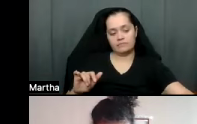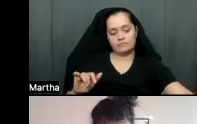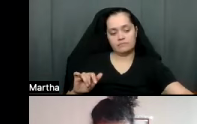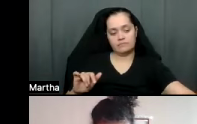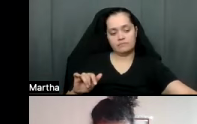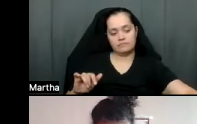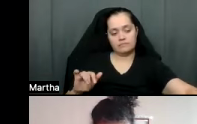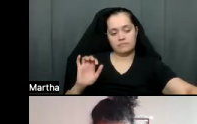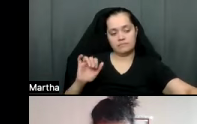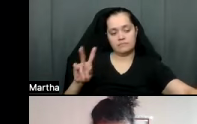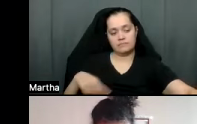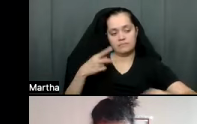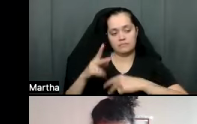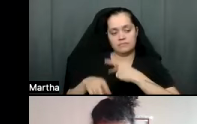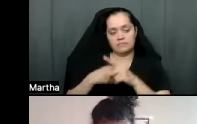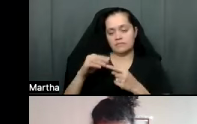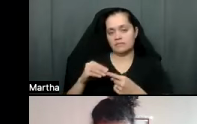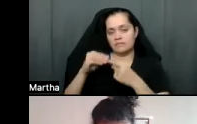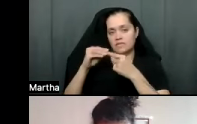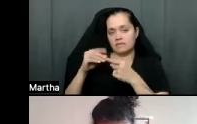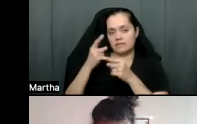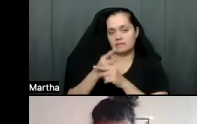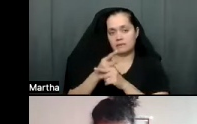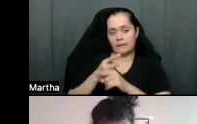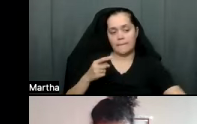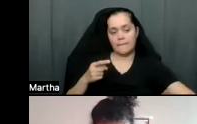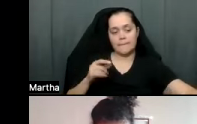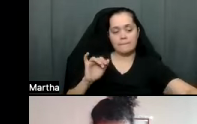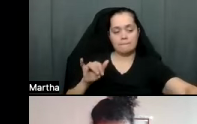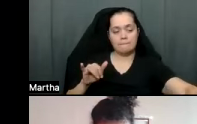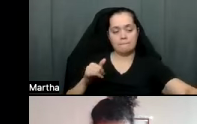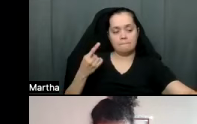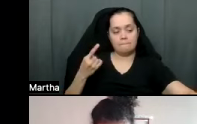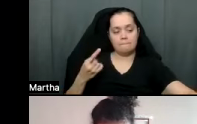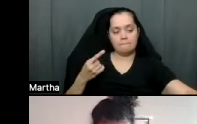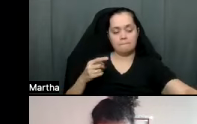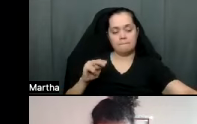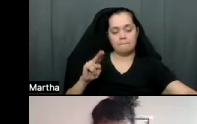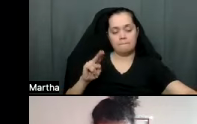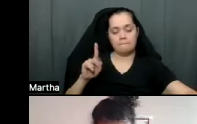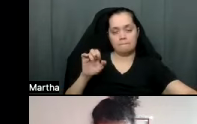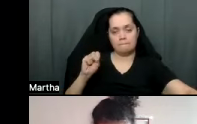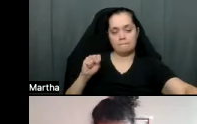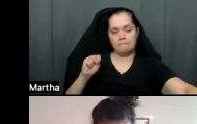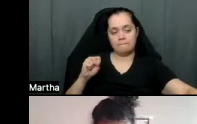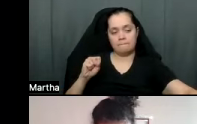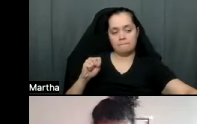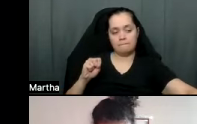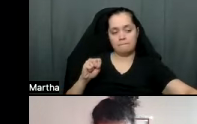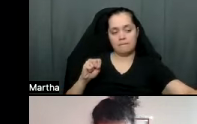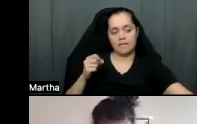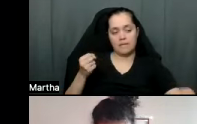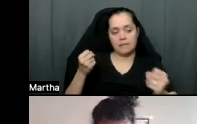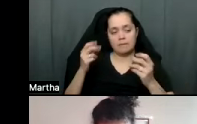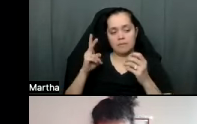that's a sort of specialization then. That would be one nucleus in the multiple